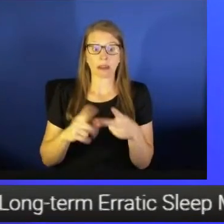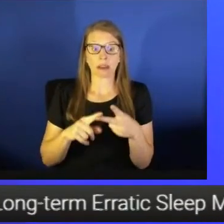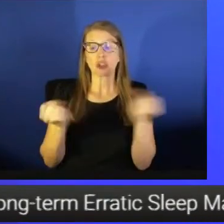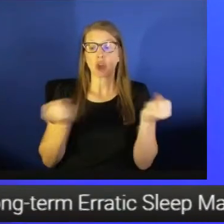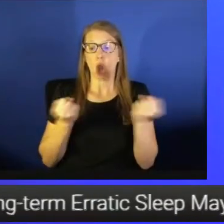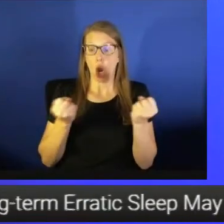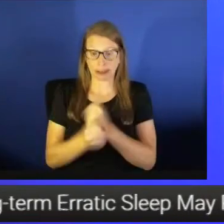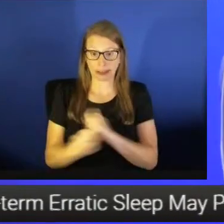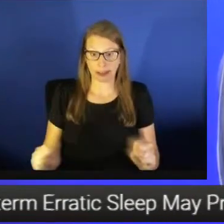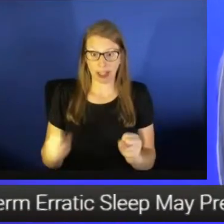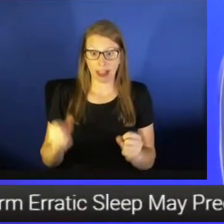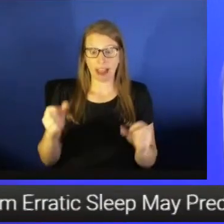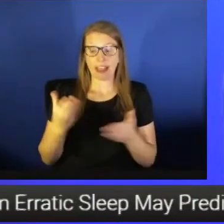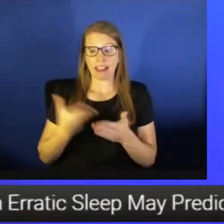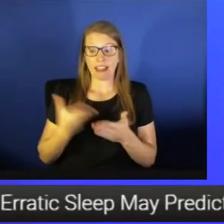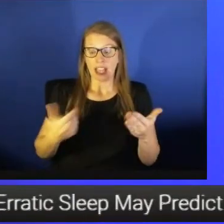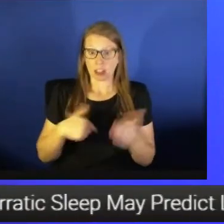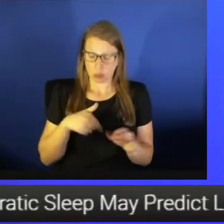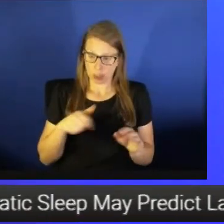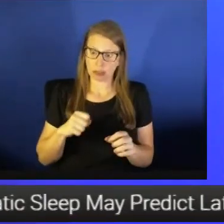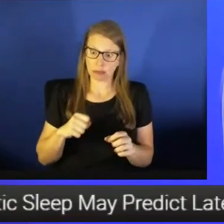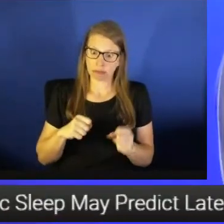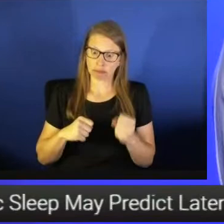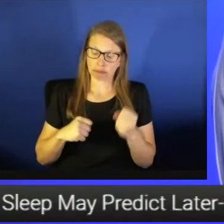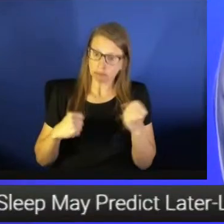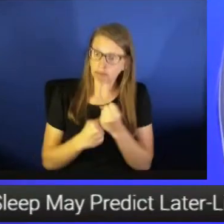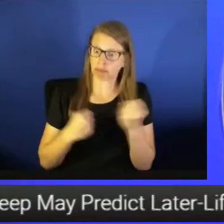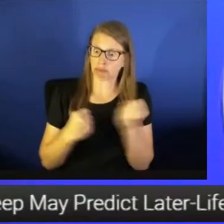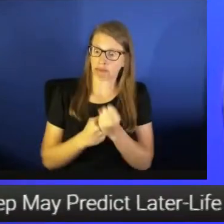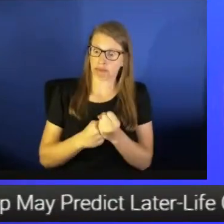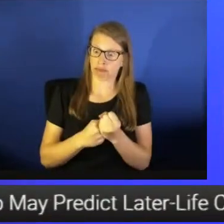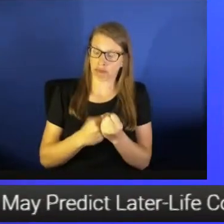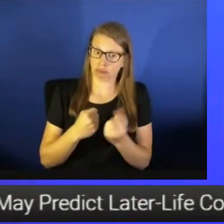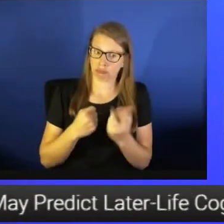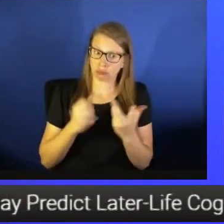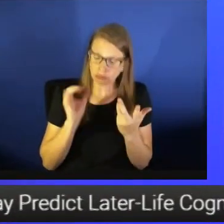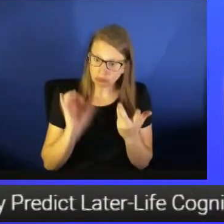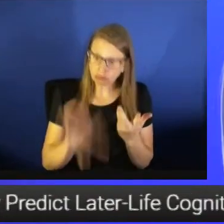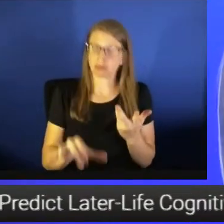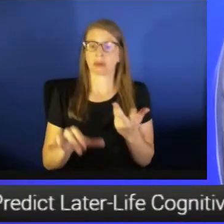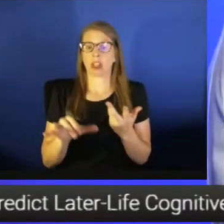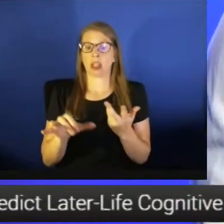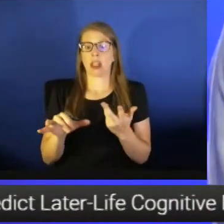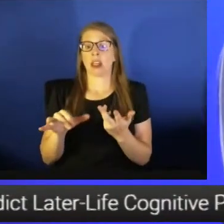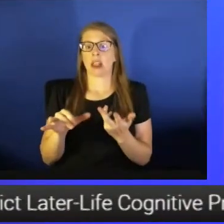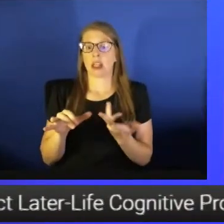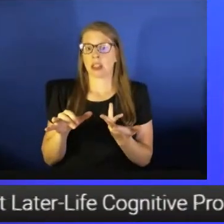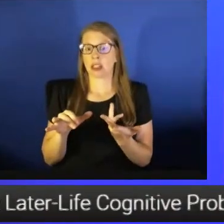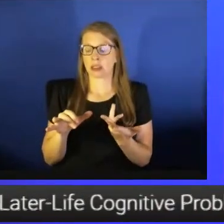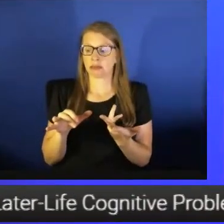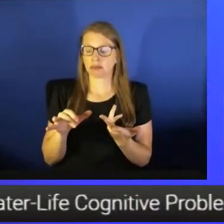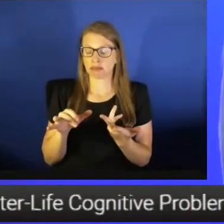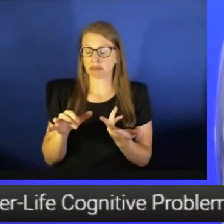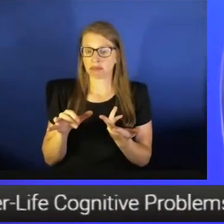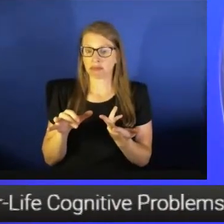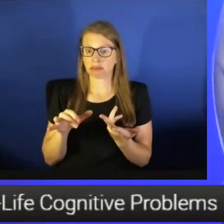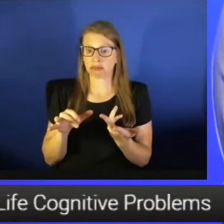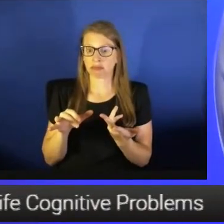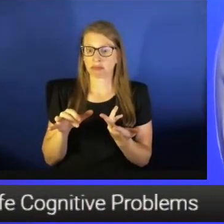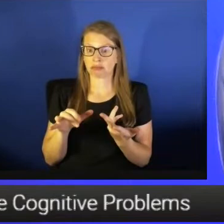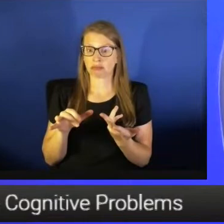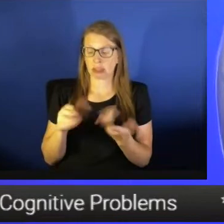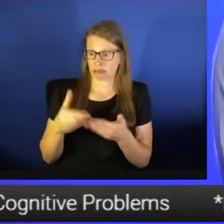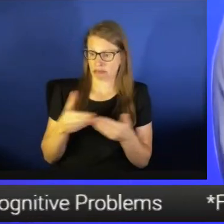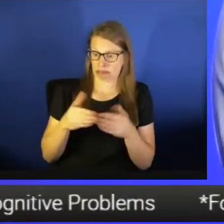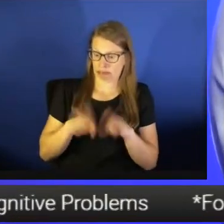actively do things about. For the under 1-year-olds, it's, congenital anomalies and prematurity. Those are things that obstetricians really think